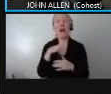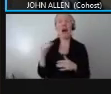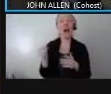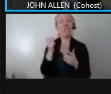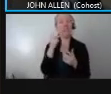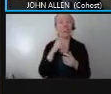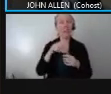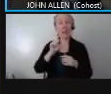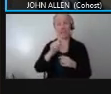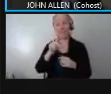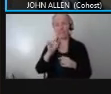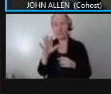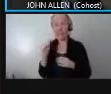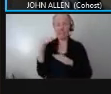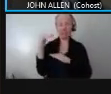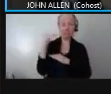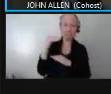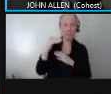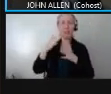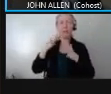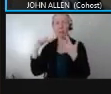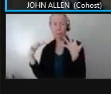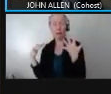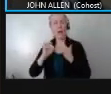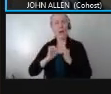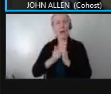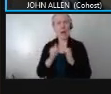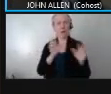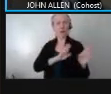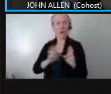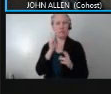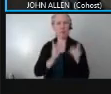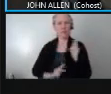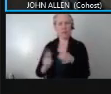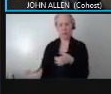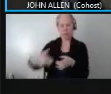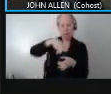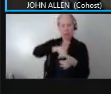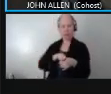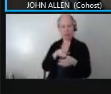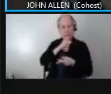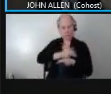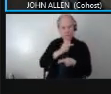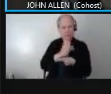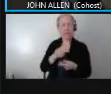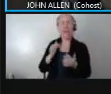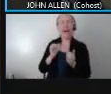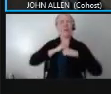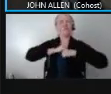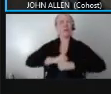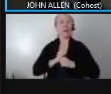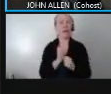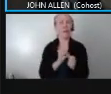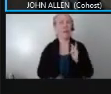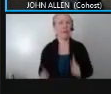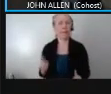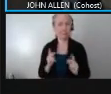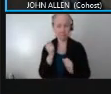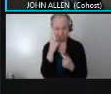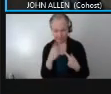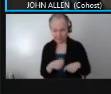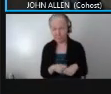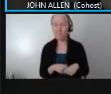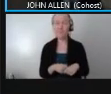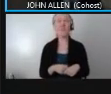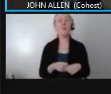greater detail the standard setting and management process that goes into protecting the astronauts. Well, throughout all of this, you're going to